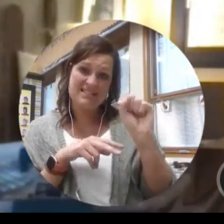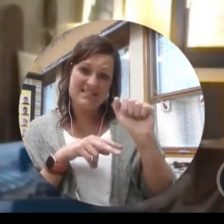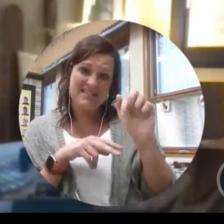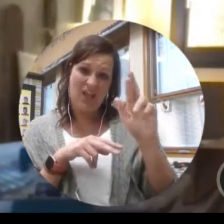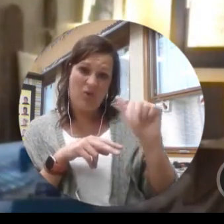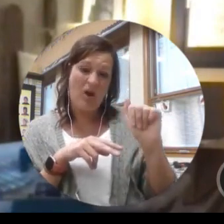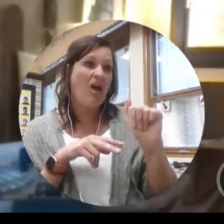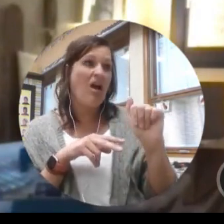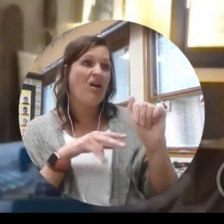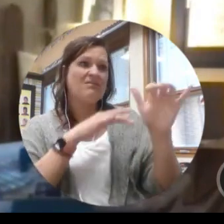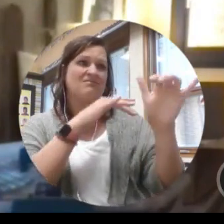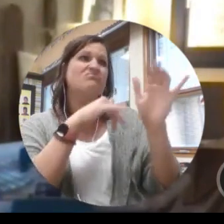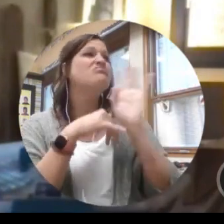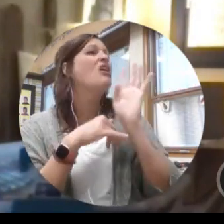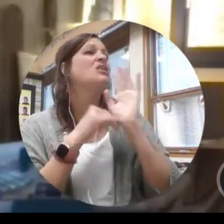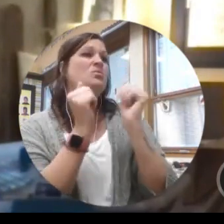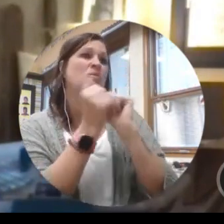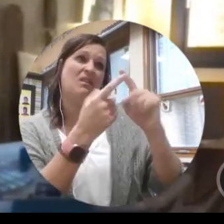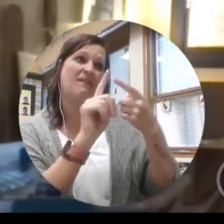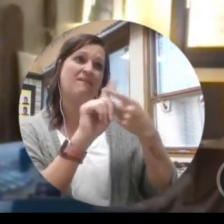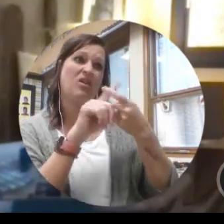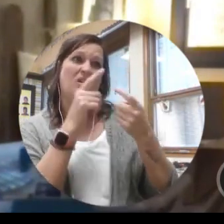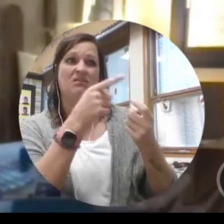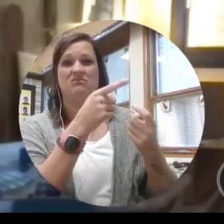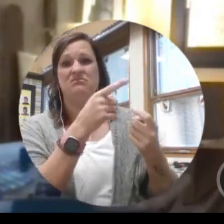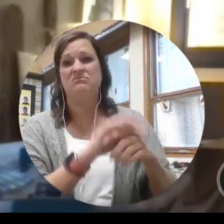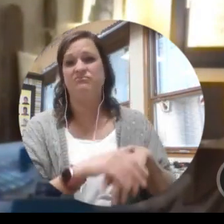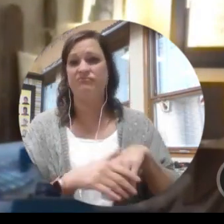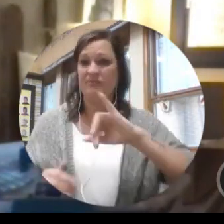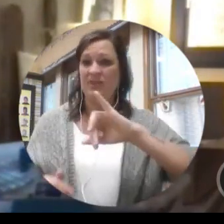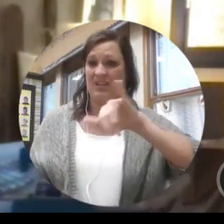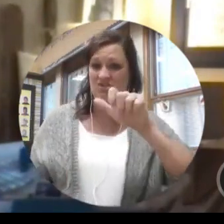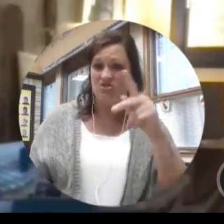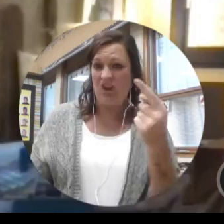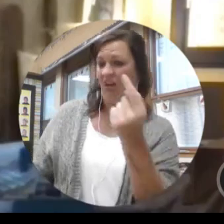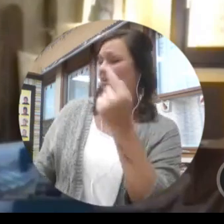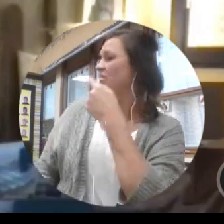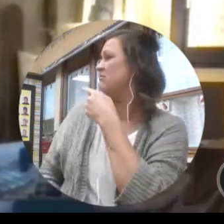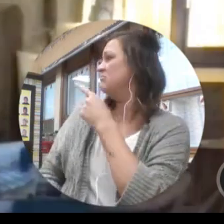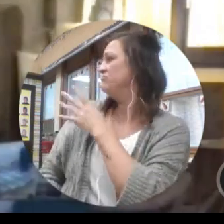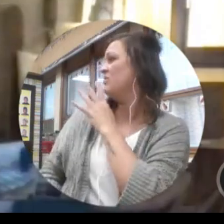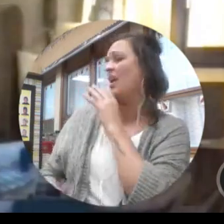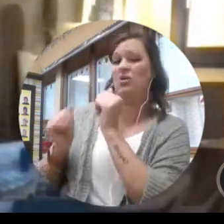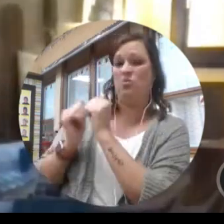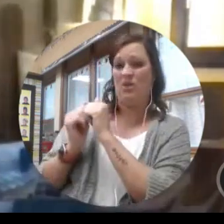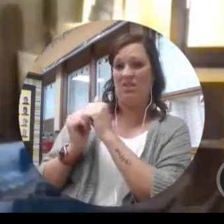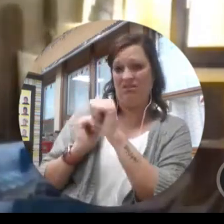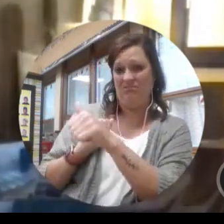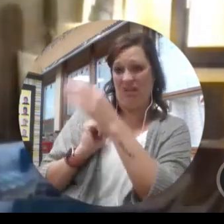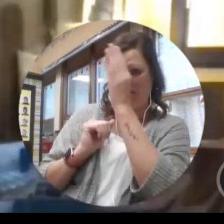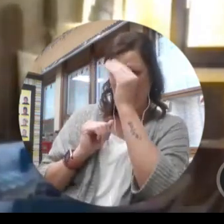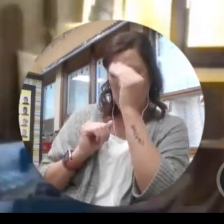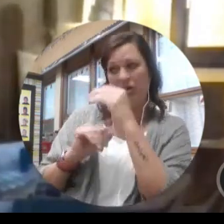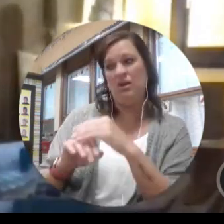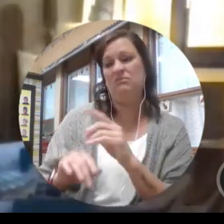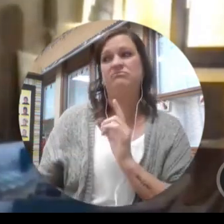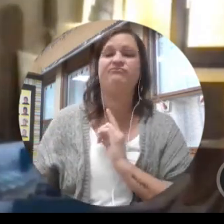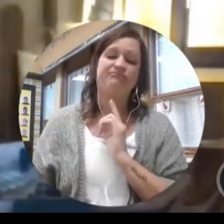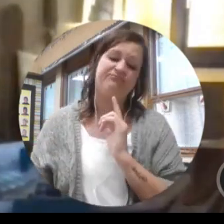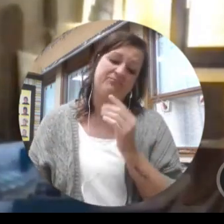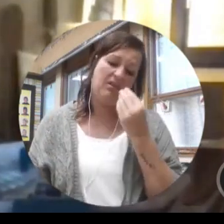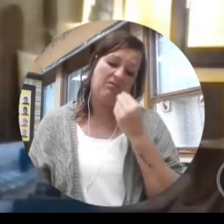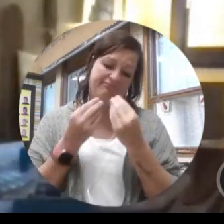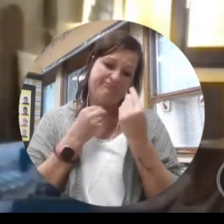was talking to Dustin and another boy at the back table. When I got back to the classroom, I crossed out I brought a bag lunch on